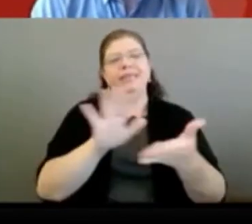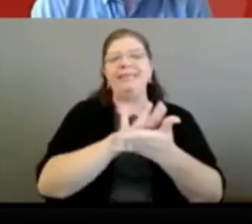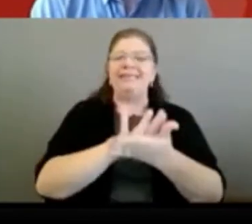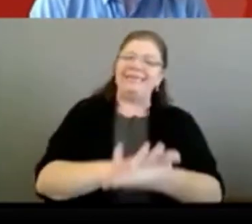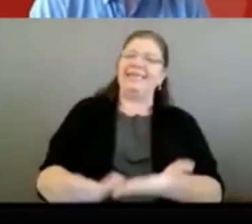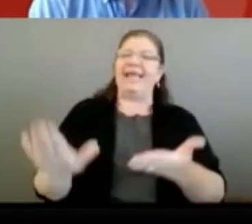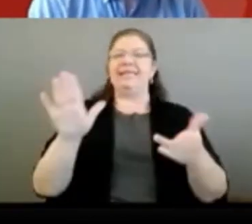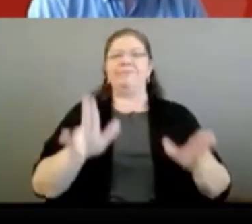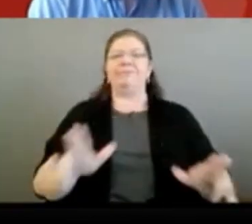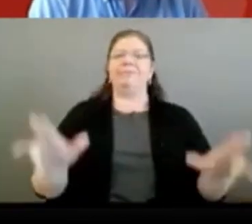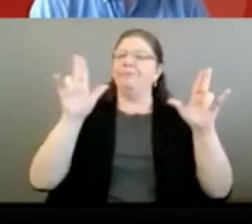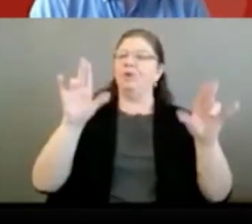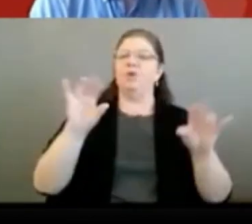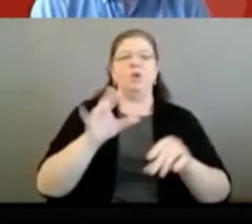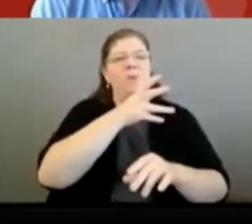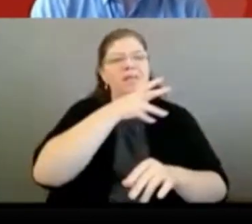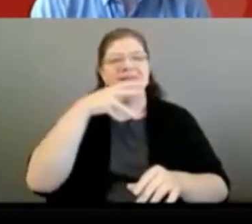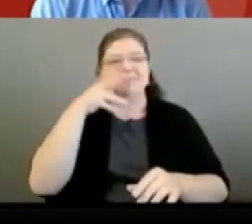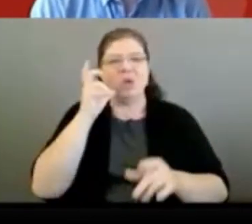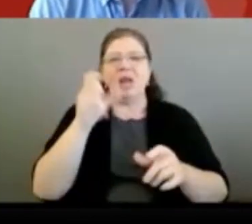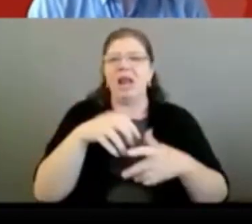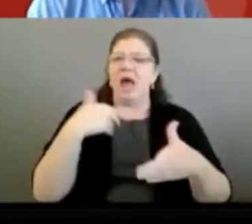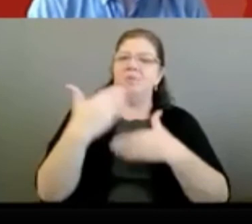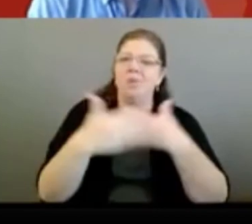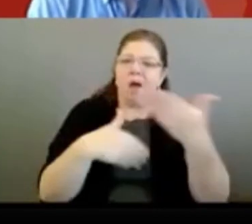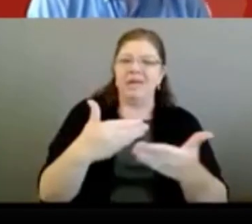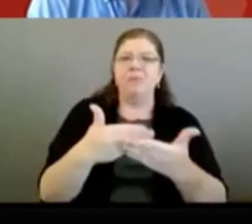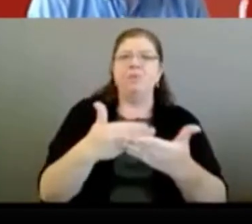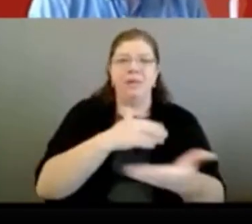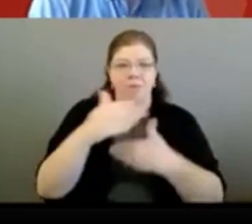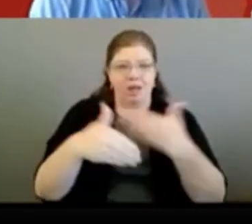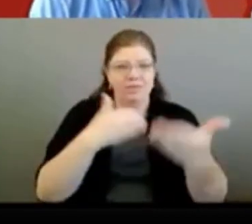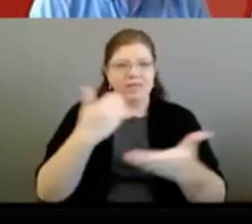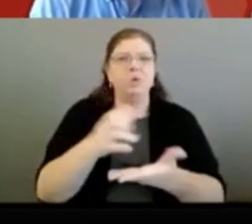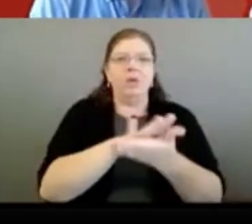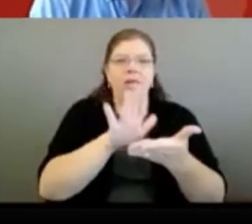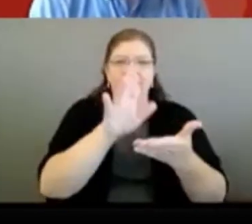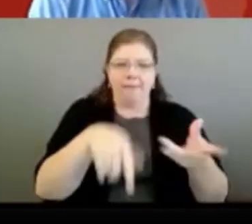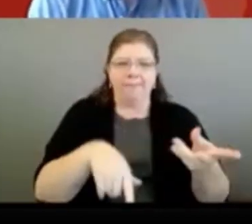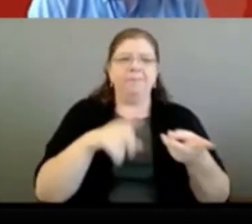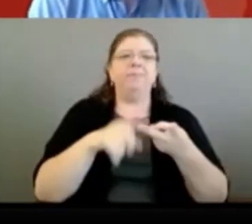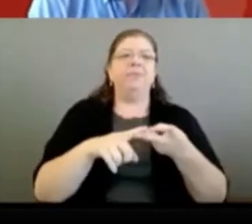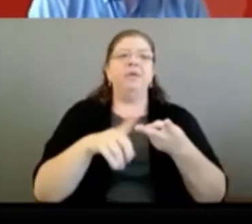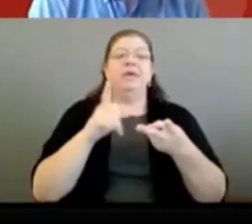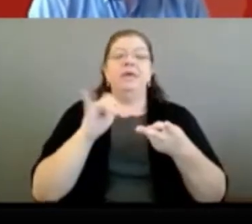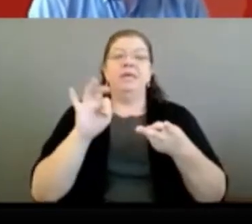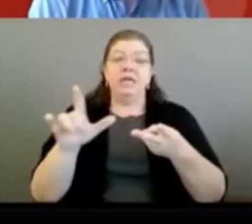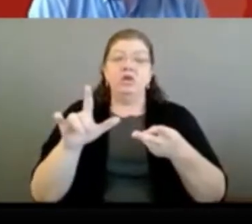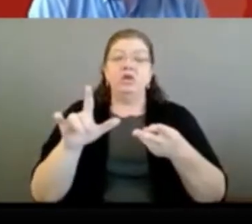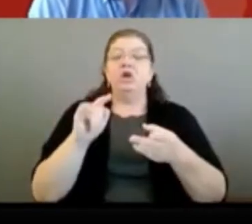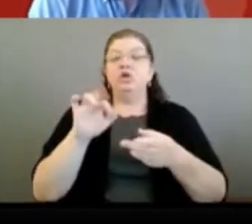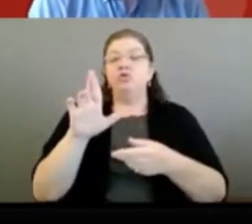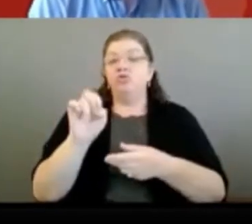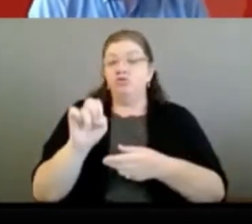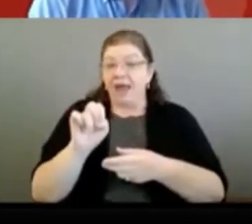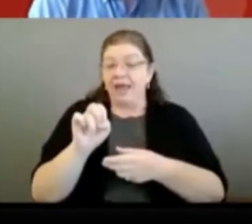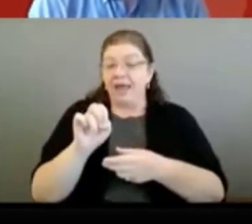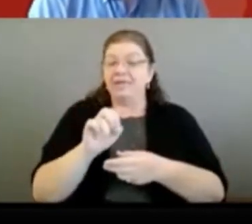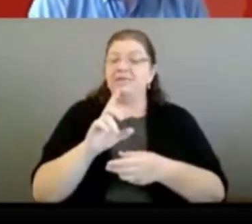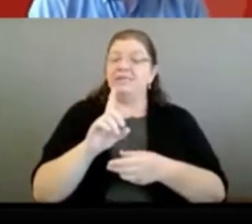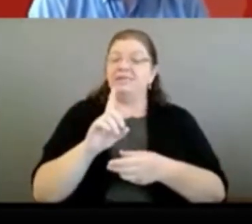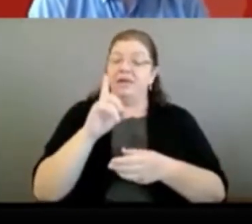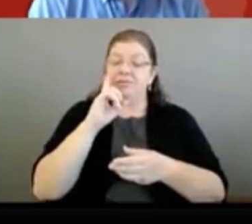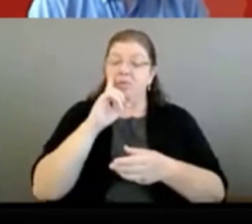lot of pre-processing to clean that up and get it ready for analysis. Digital trace data in general, but text mining, text